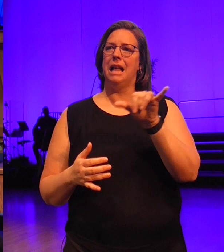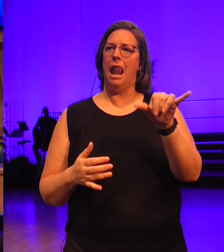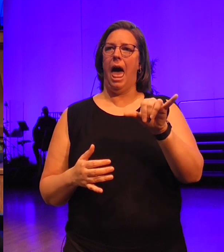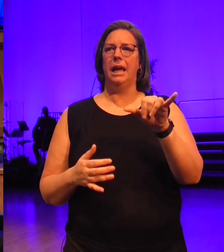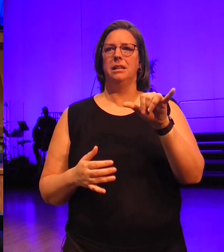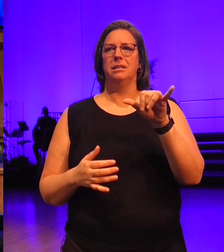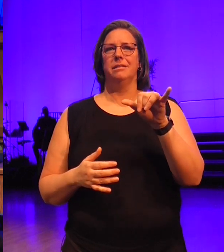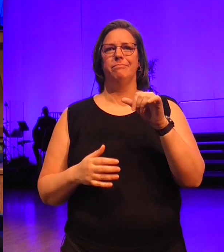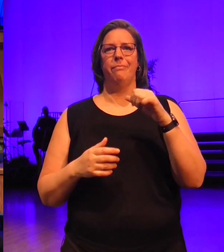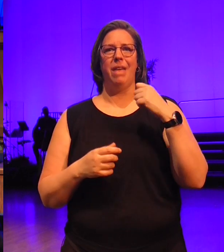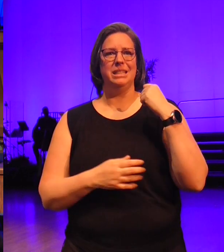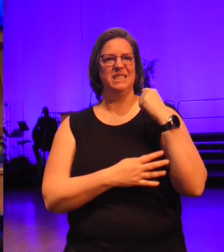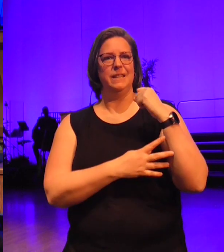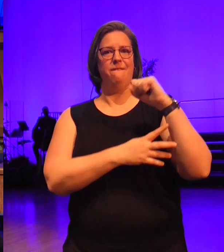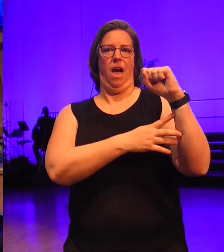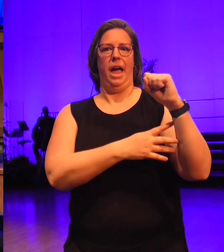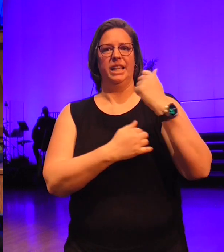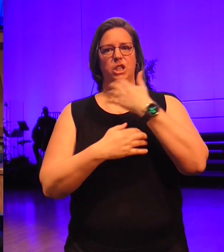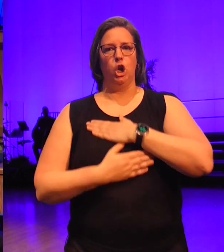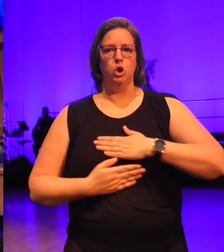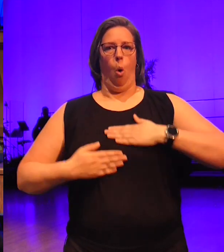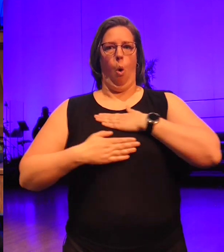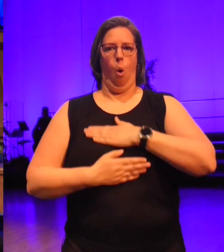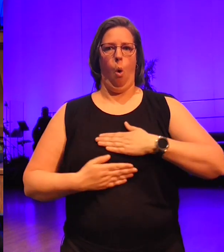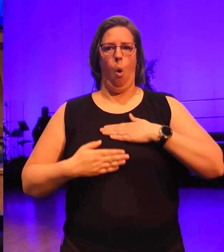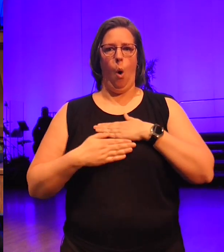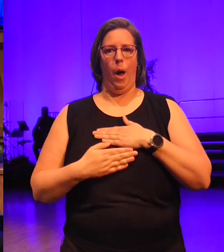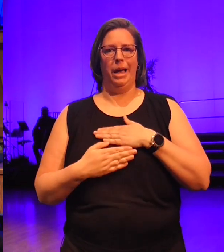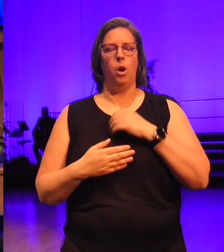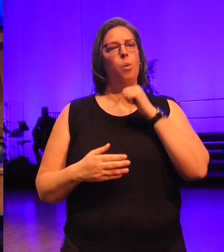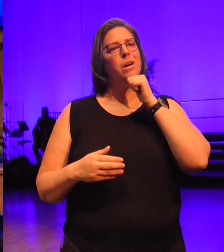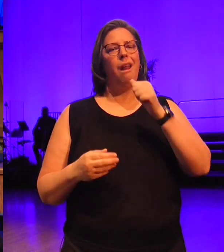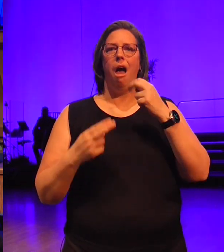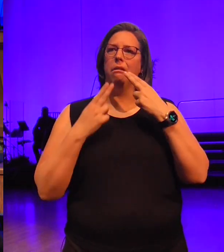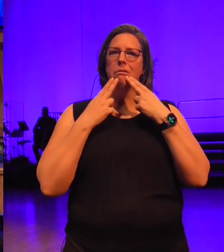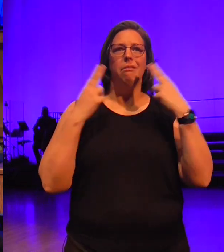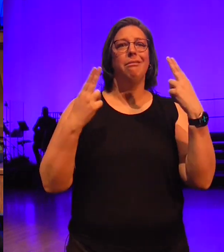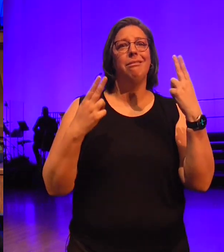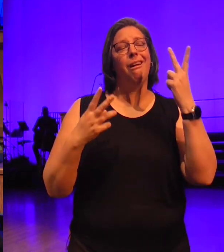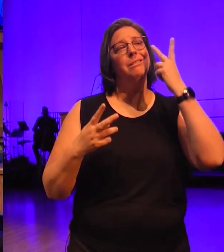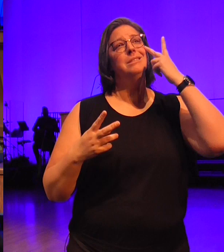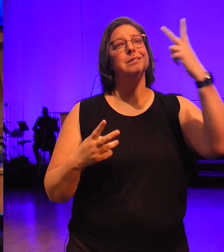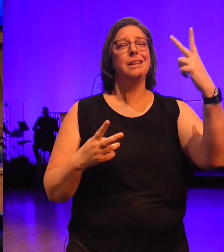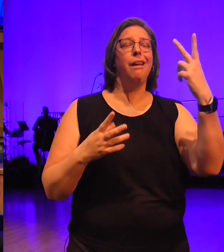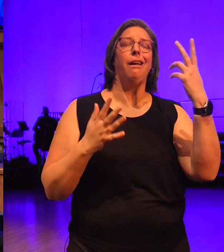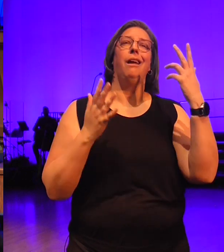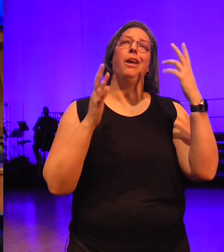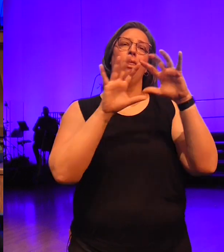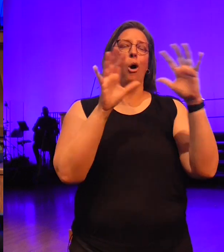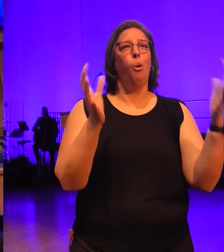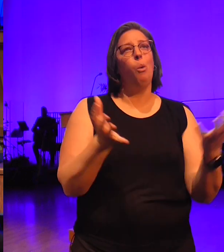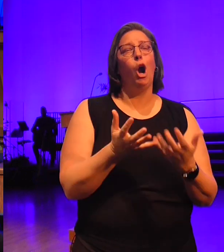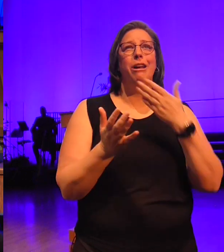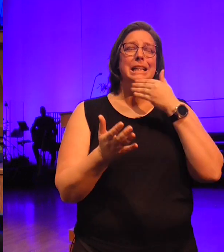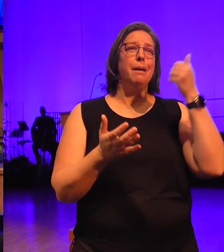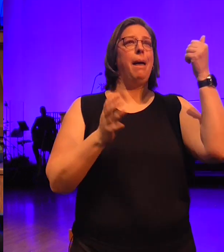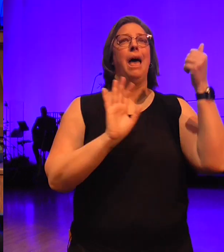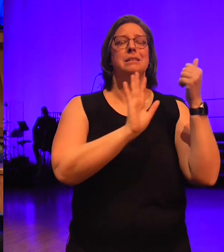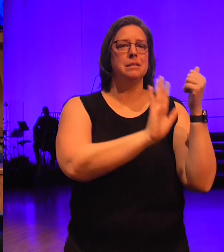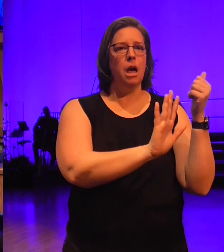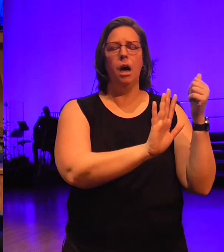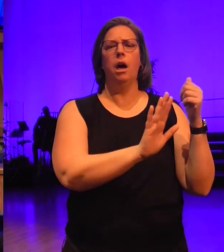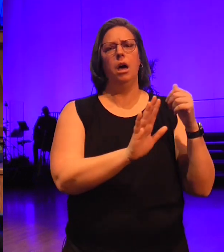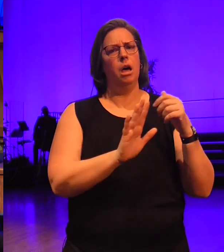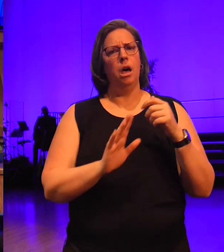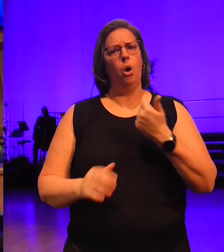joy. It's that ability not to be naive and see the world with rose-colored glasses. It's our ability to hold